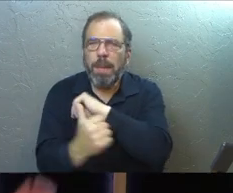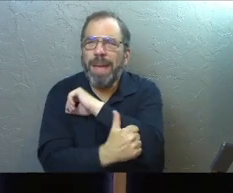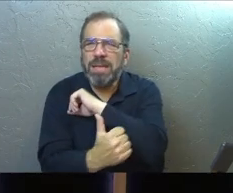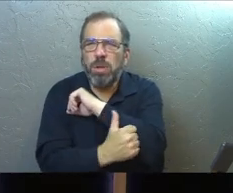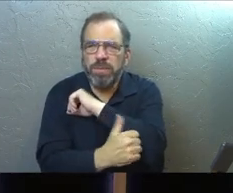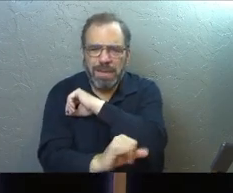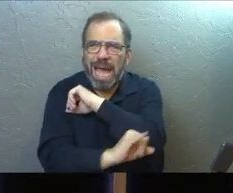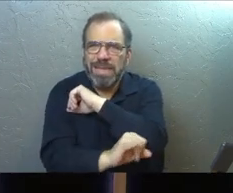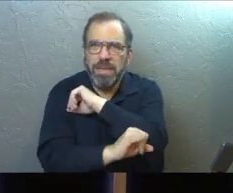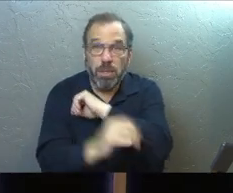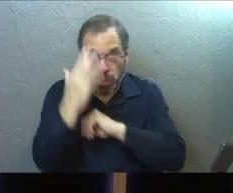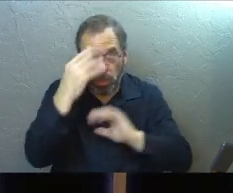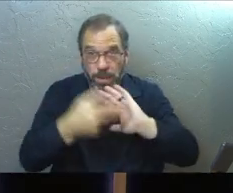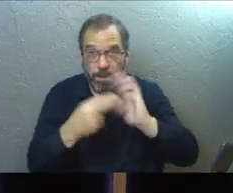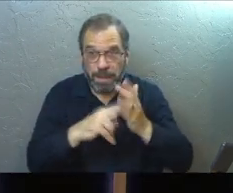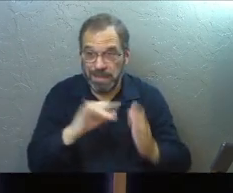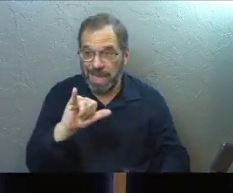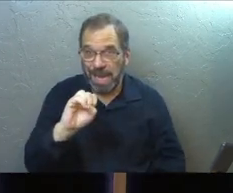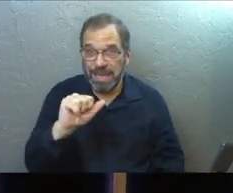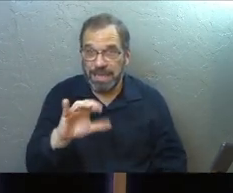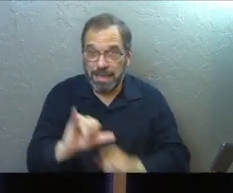Guess what Isaac means in Hebrew?